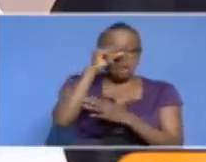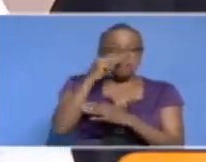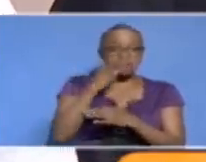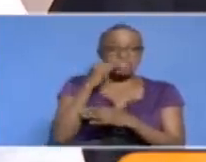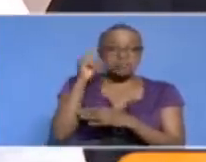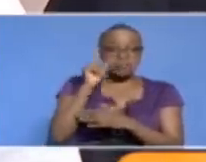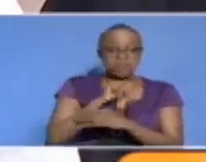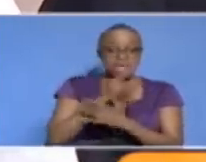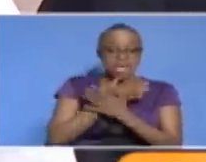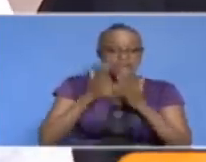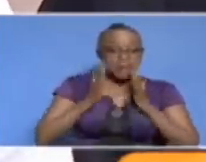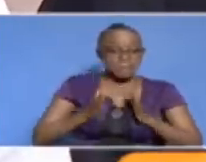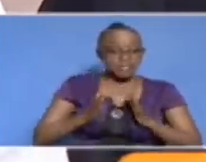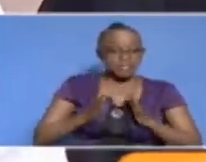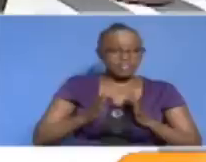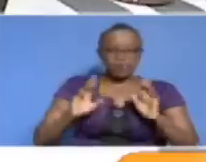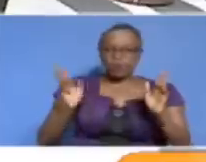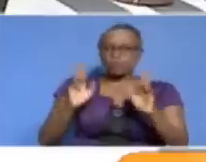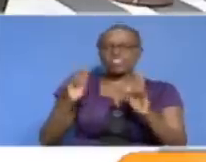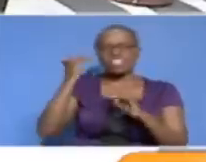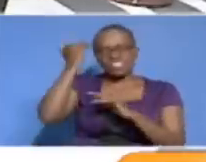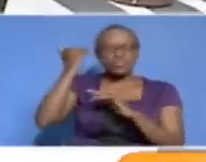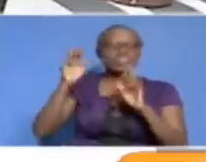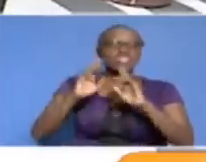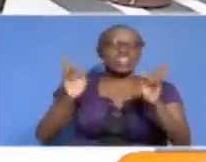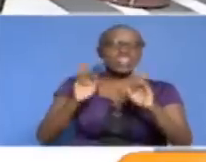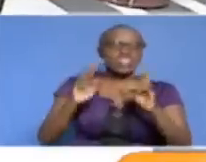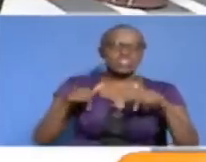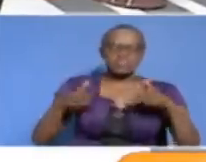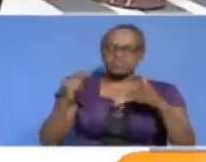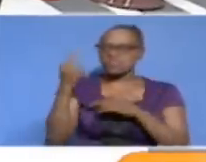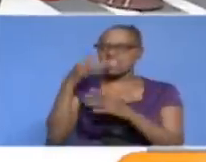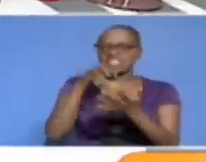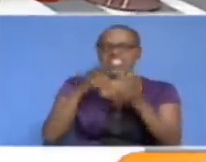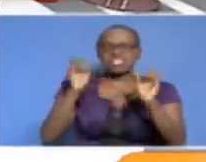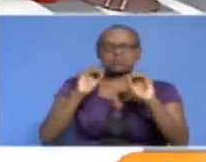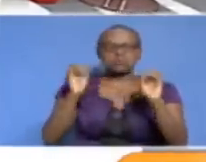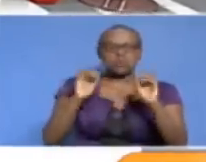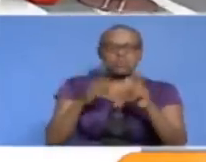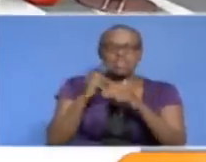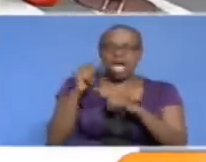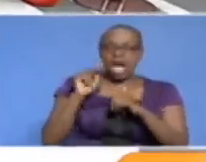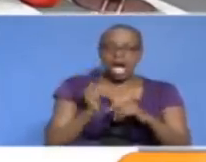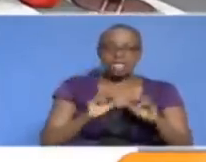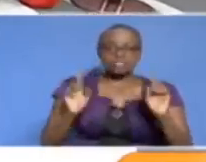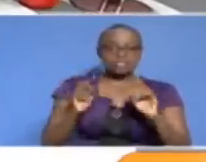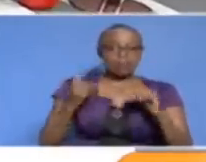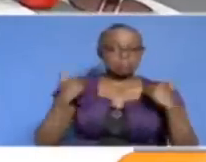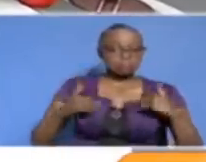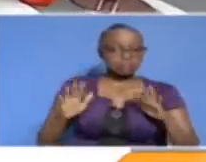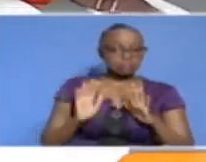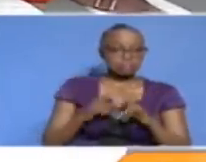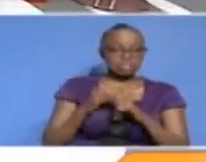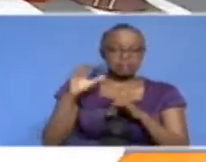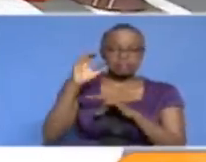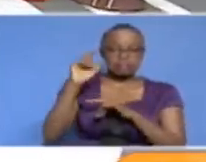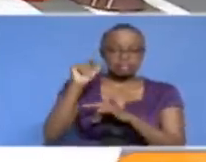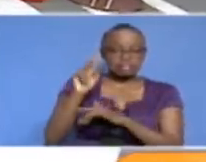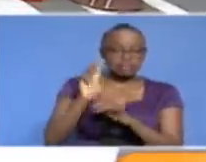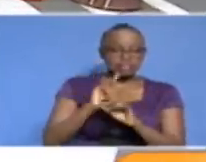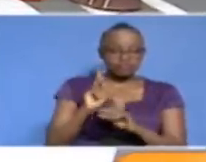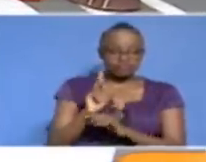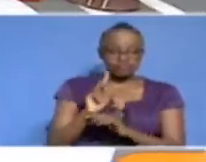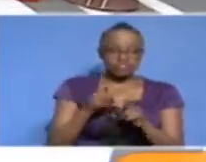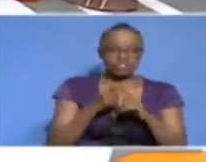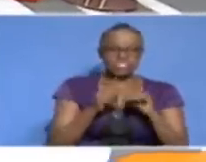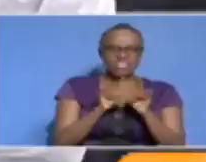mentioned about anybody else. Will you be ready to face them in court? Yeah, but it will not be the first case for me to... It wasn't us, yeah. It wasn't me, it wasn't Citizen Television. You forget about the